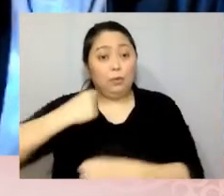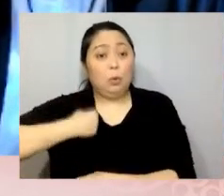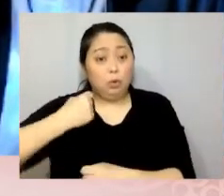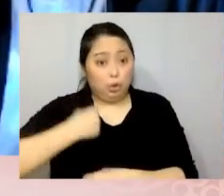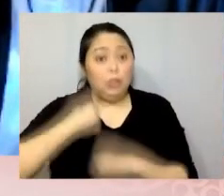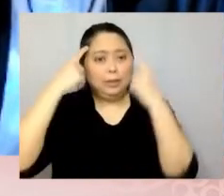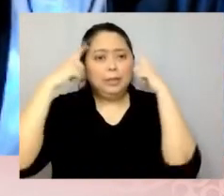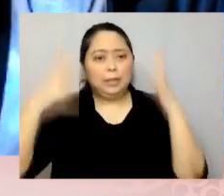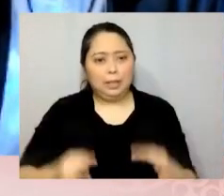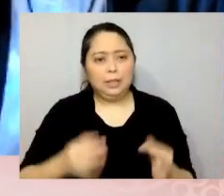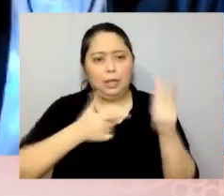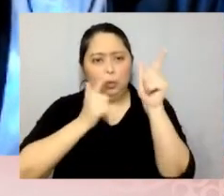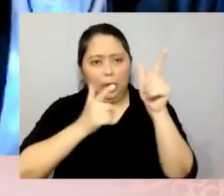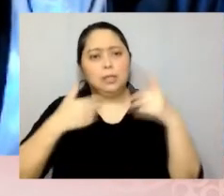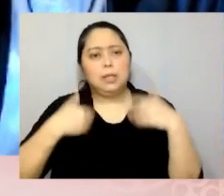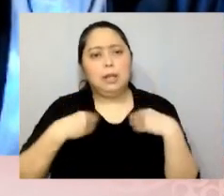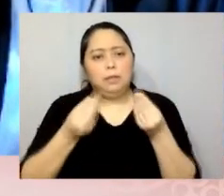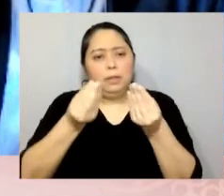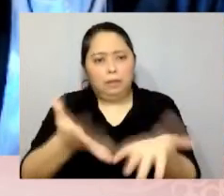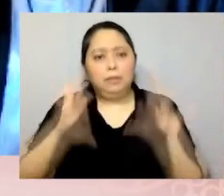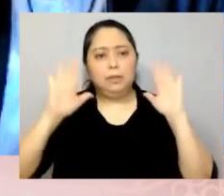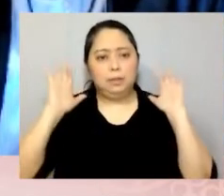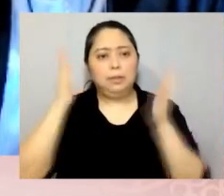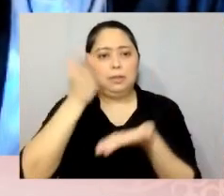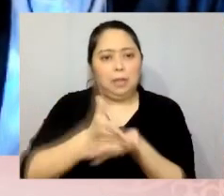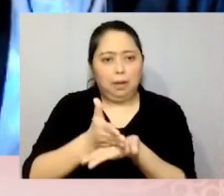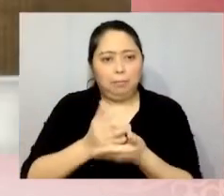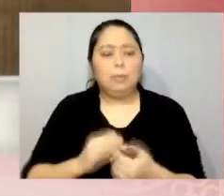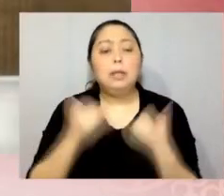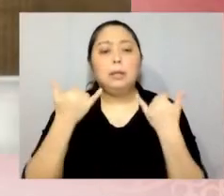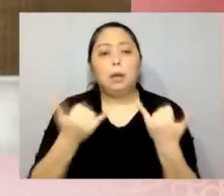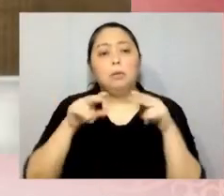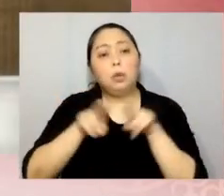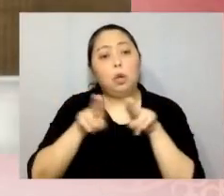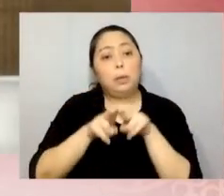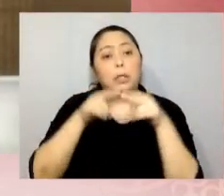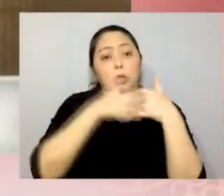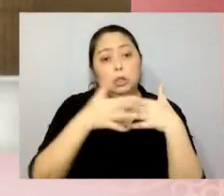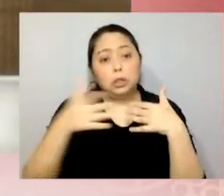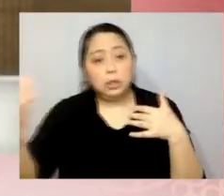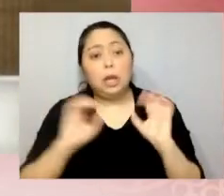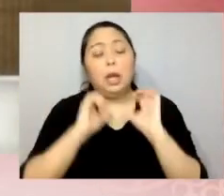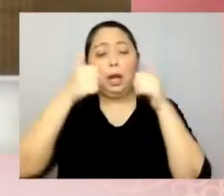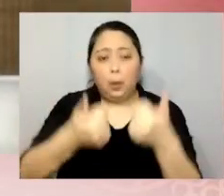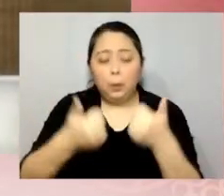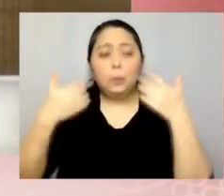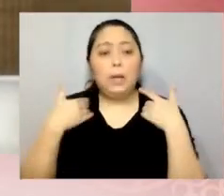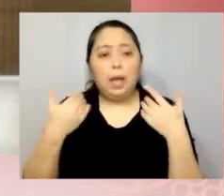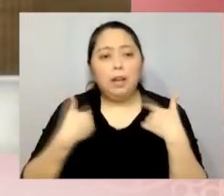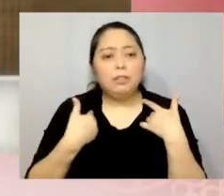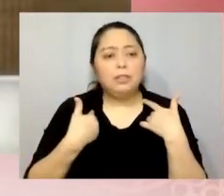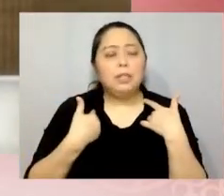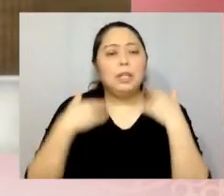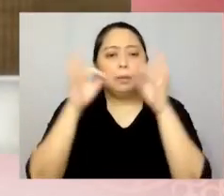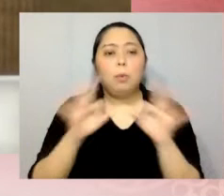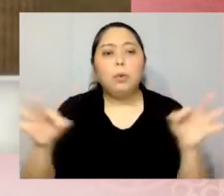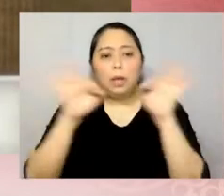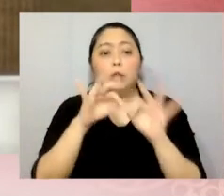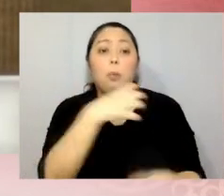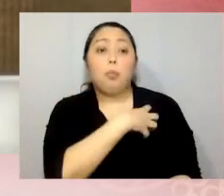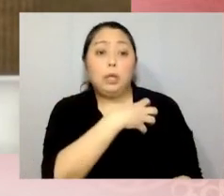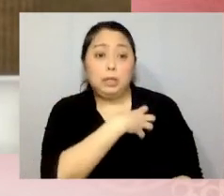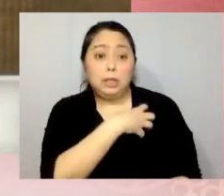next phase and the important political milestone for normalization to proceed ay magkaroon tayo ng operationalization